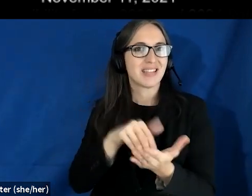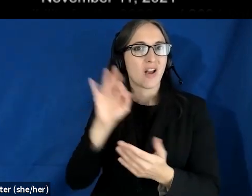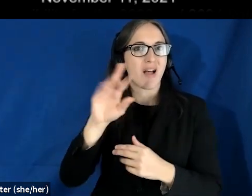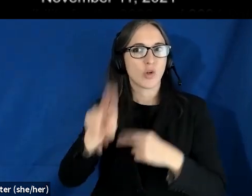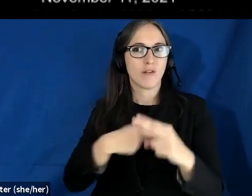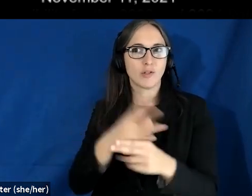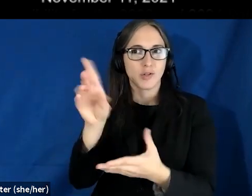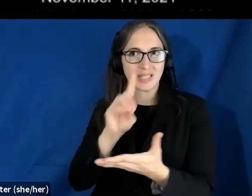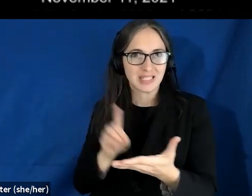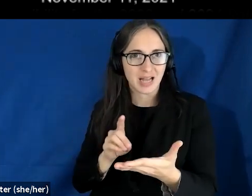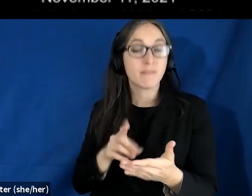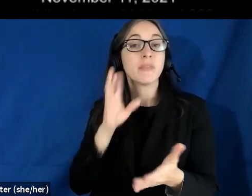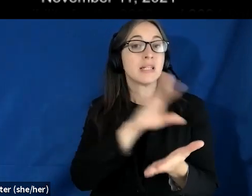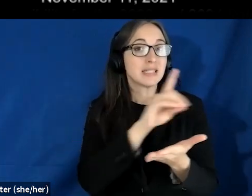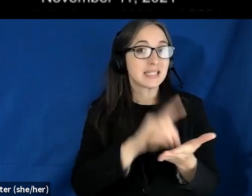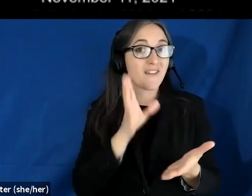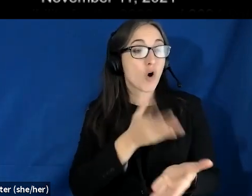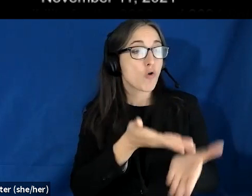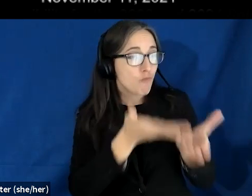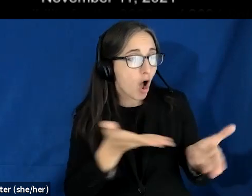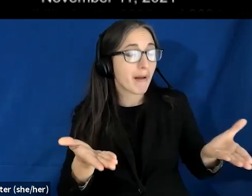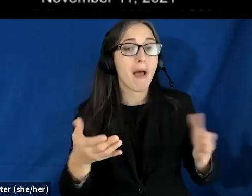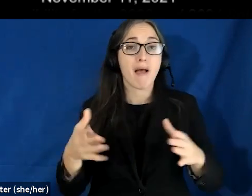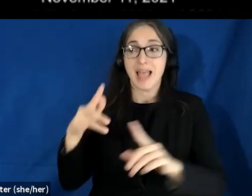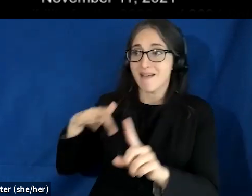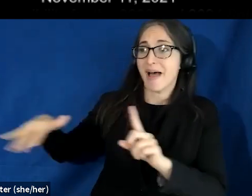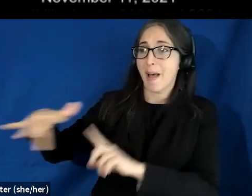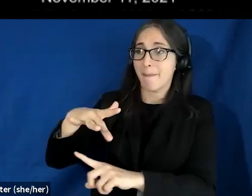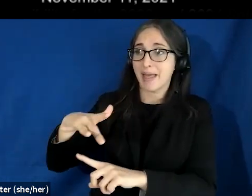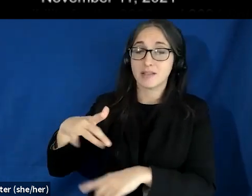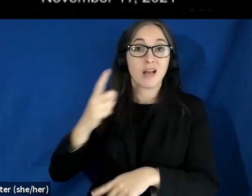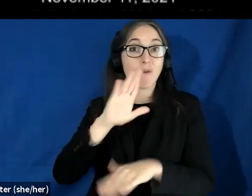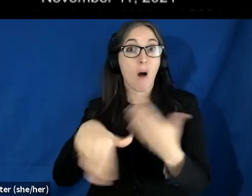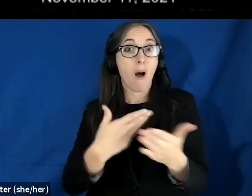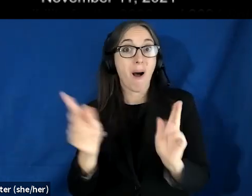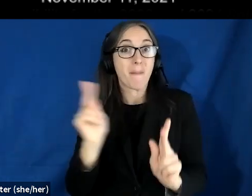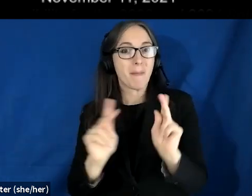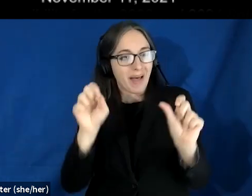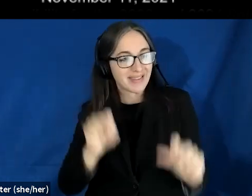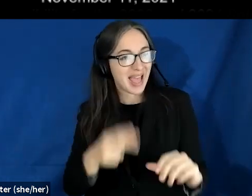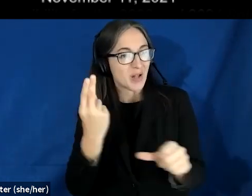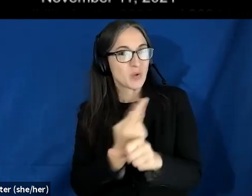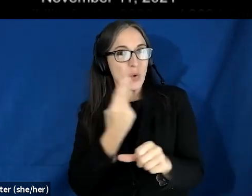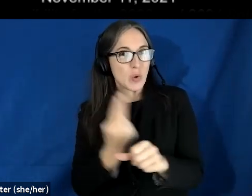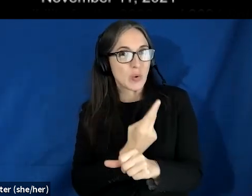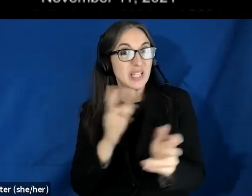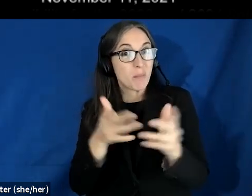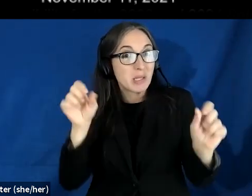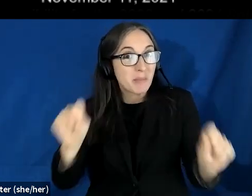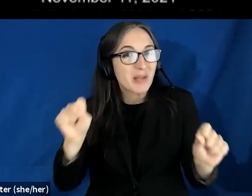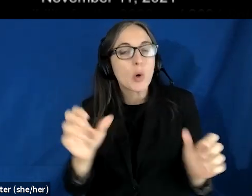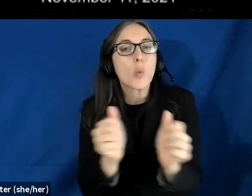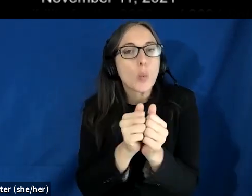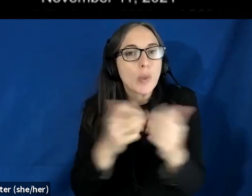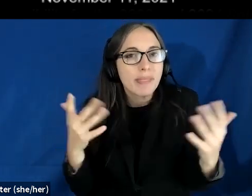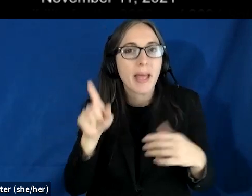products, environments, to be usable by all people to the greatest extent possible without the need for adaptation or